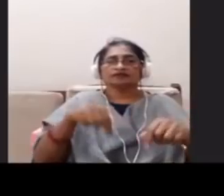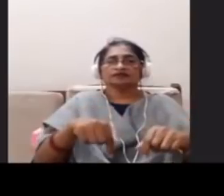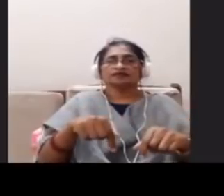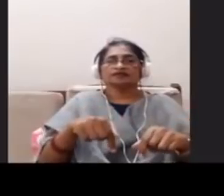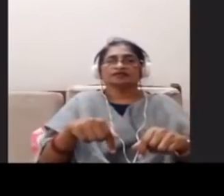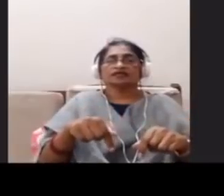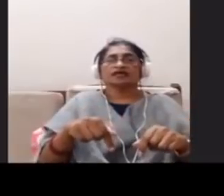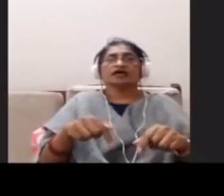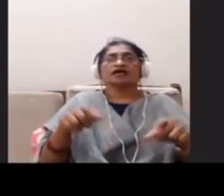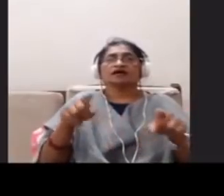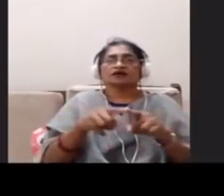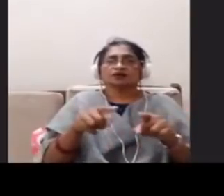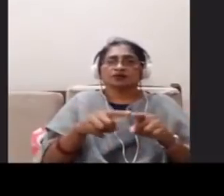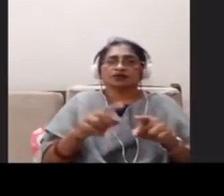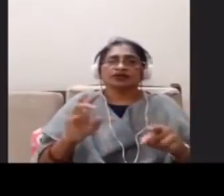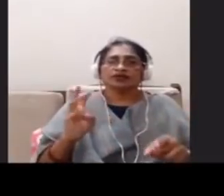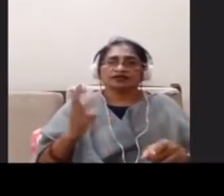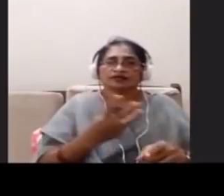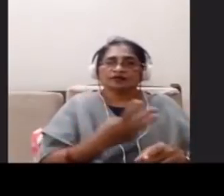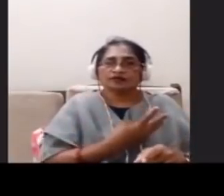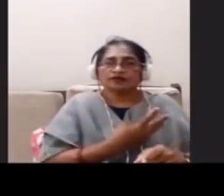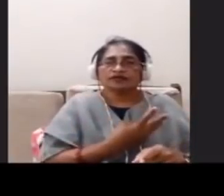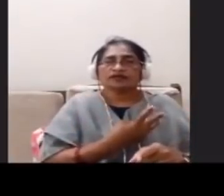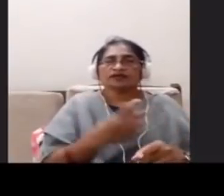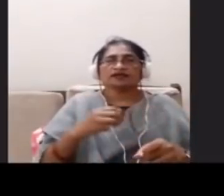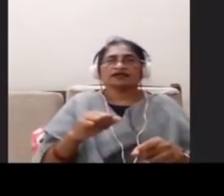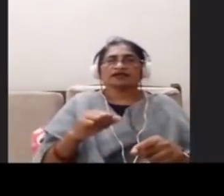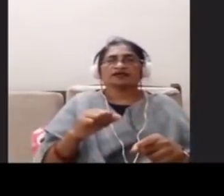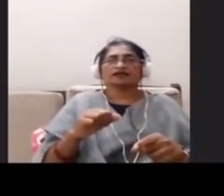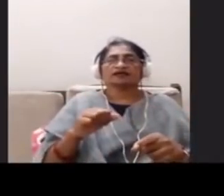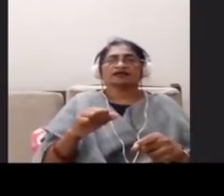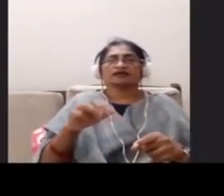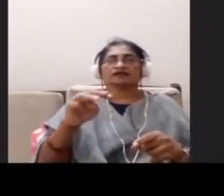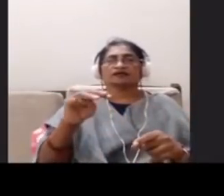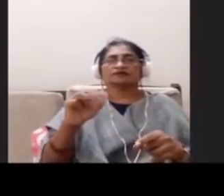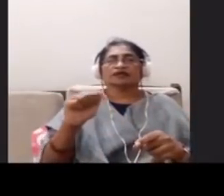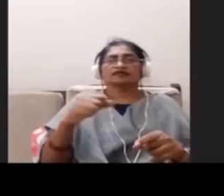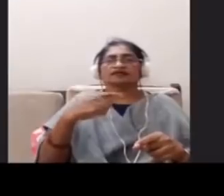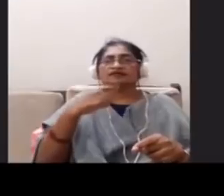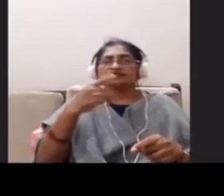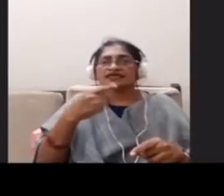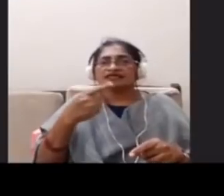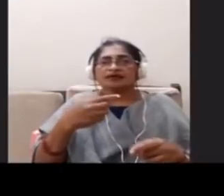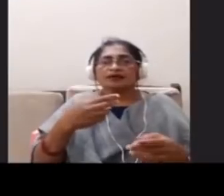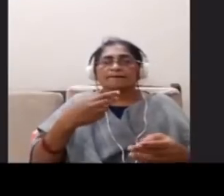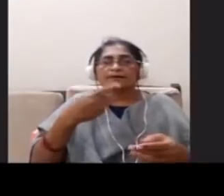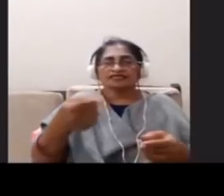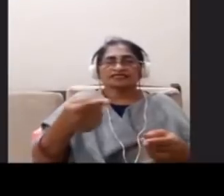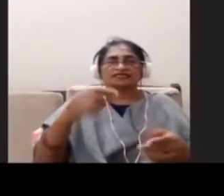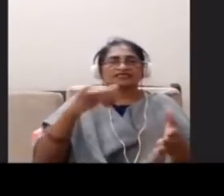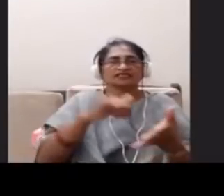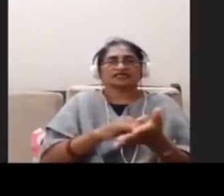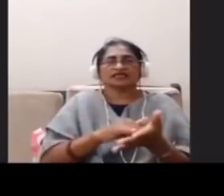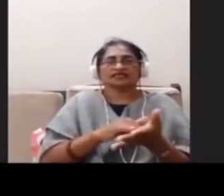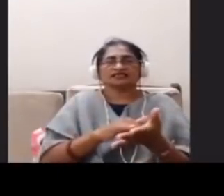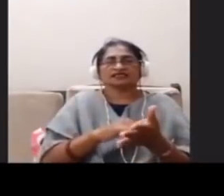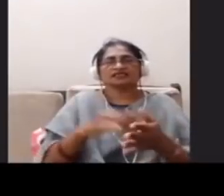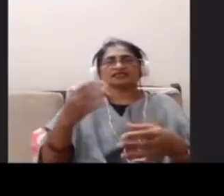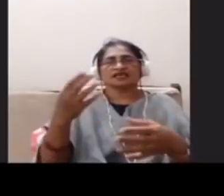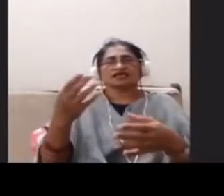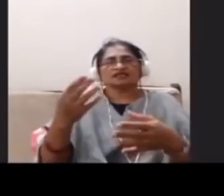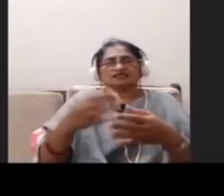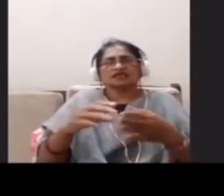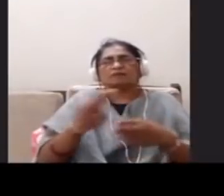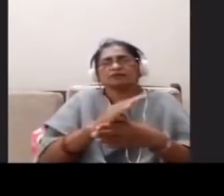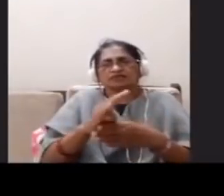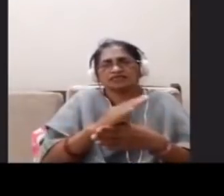However, we, ma'am's peers suggest, conveyed the message to us that ma'am is held up in our earlier meeting,